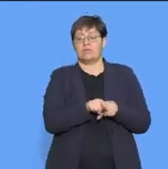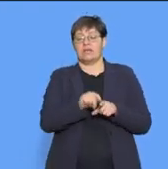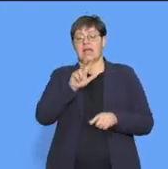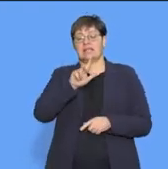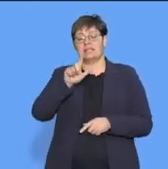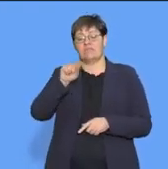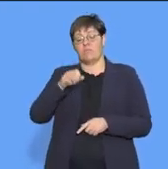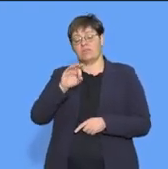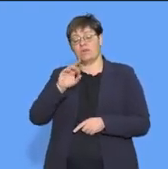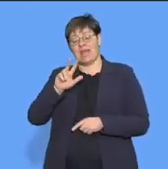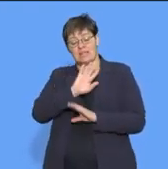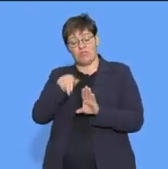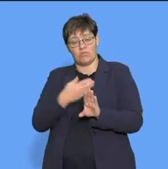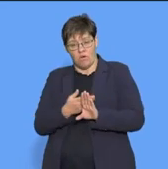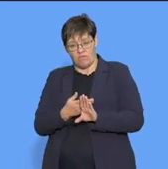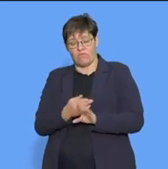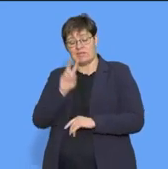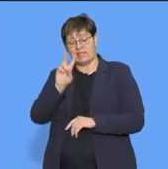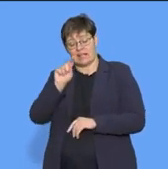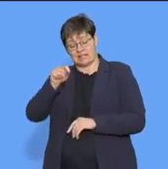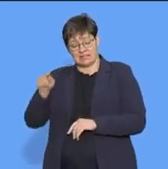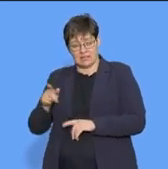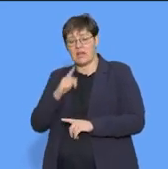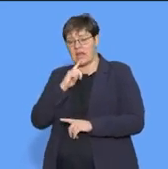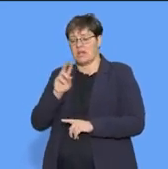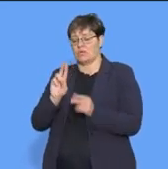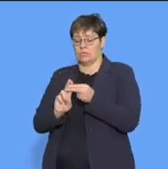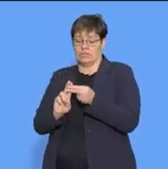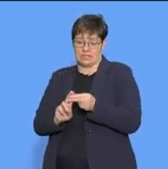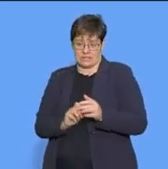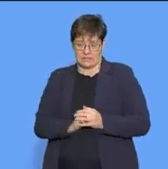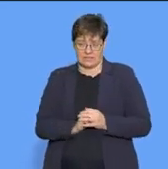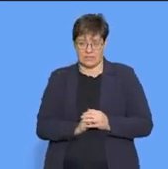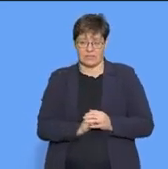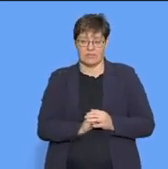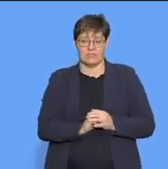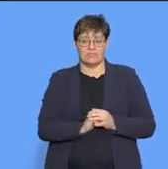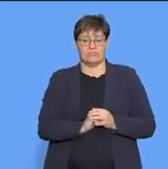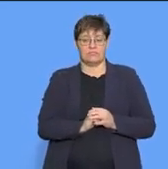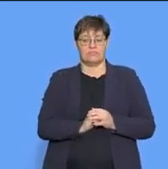get your answer on your calculator, you need to make sure that you're rounding off correctly. In this case,